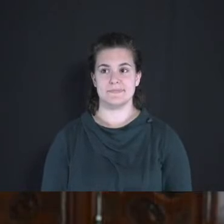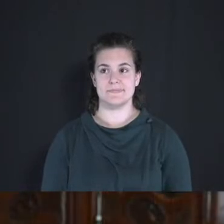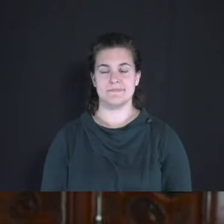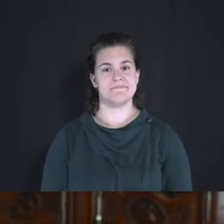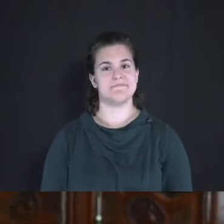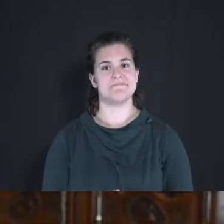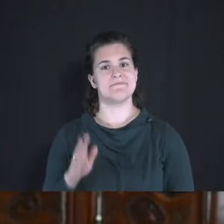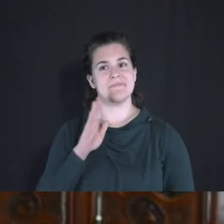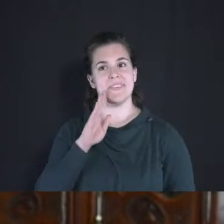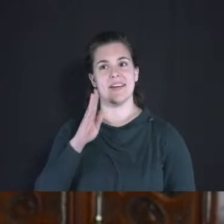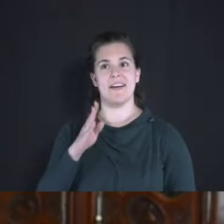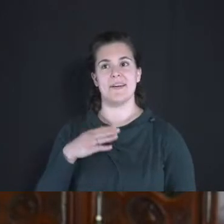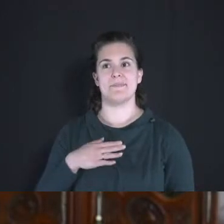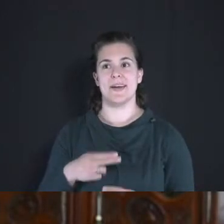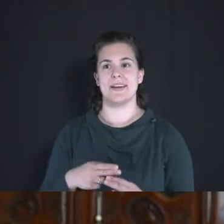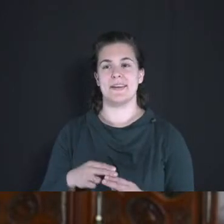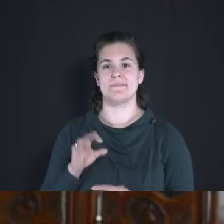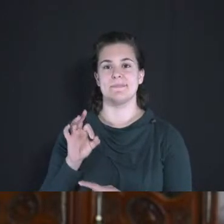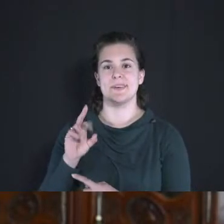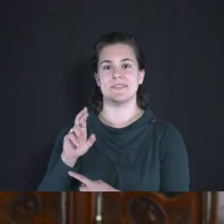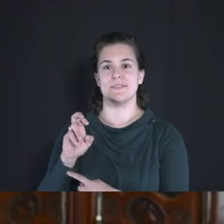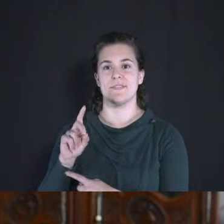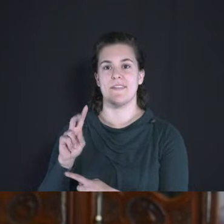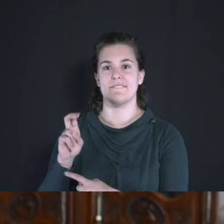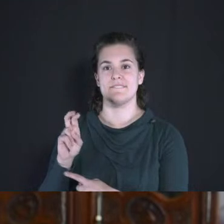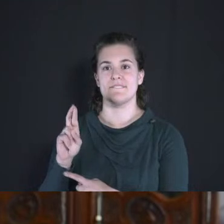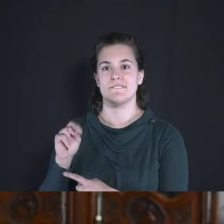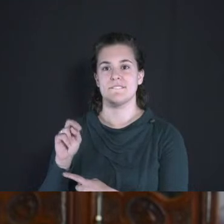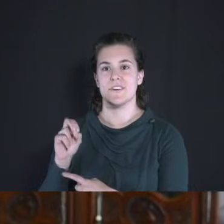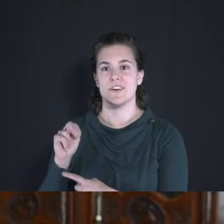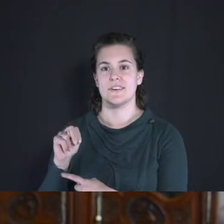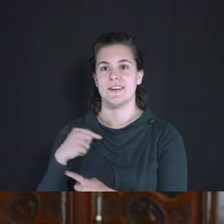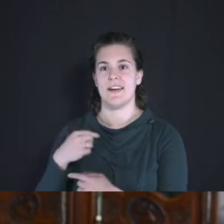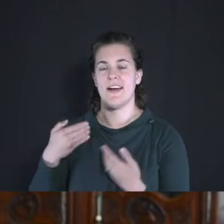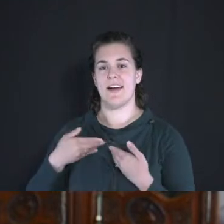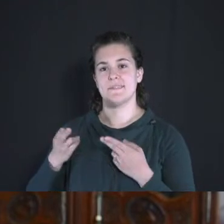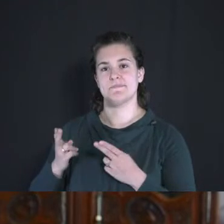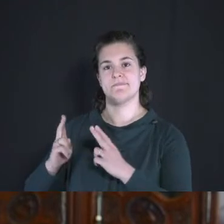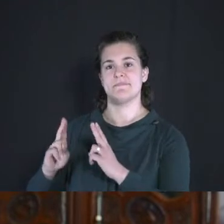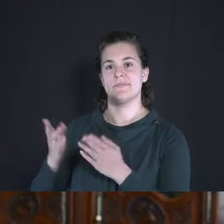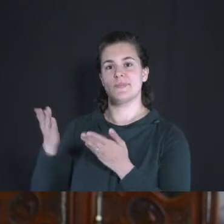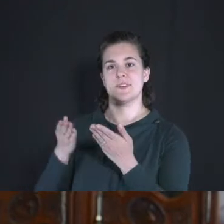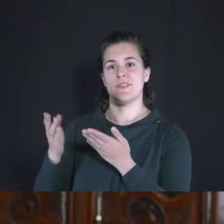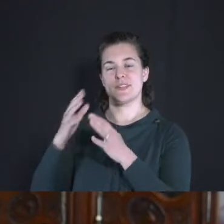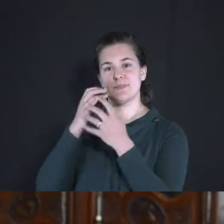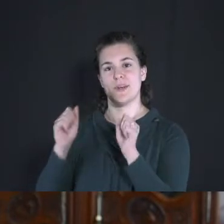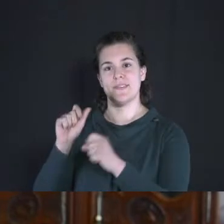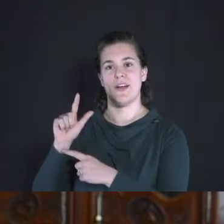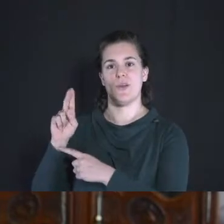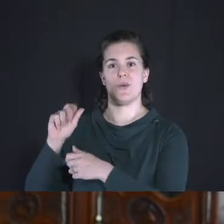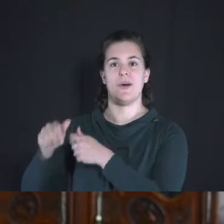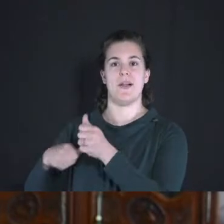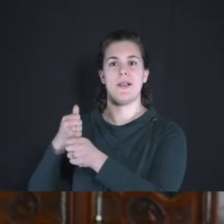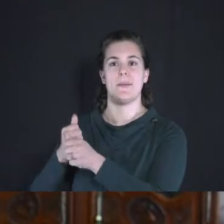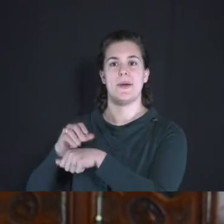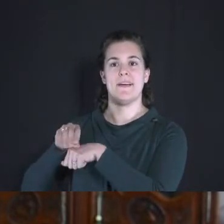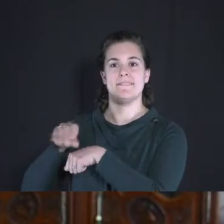Hi, my name is Fred Vernon, and I have the privilege of serving as president of the LU Alumni Advisory